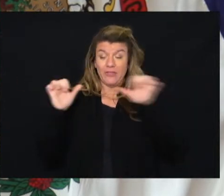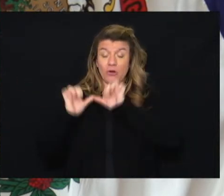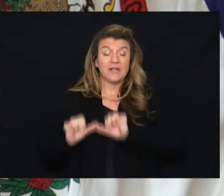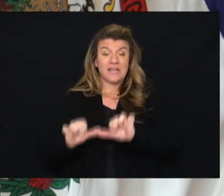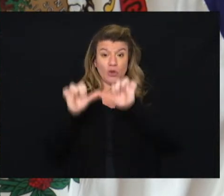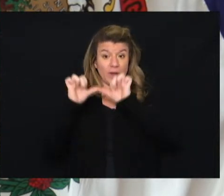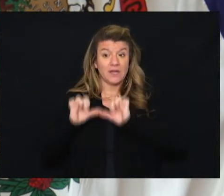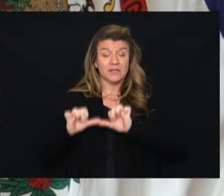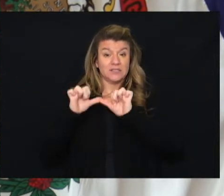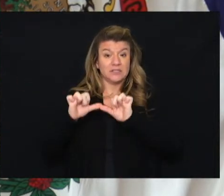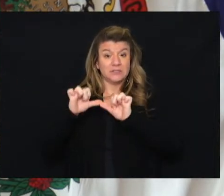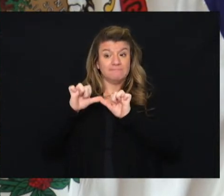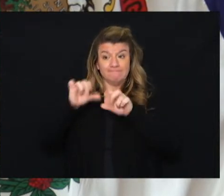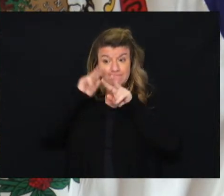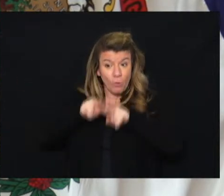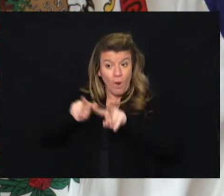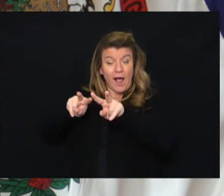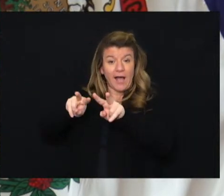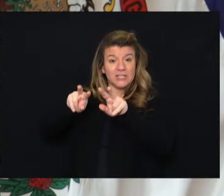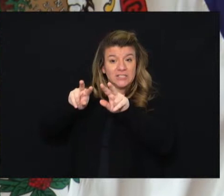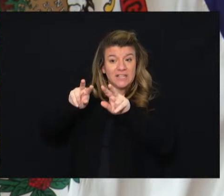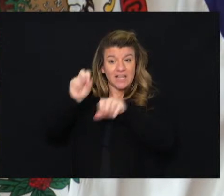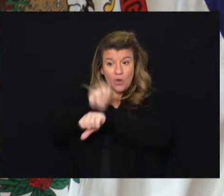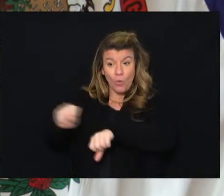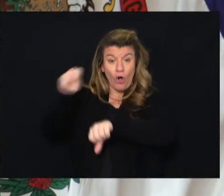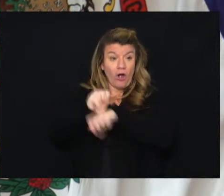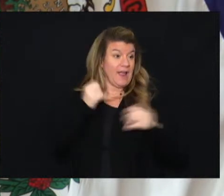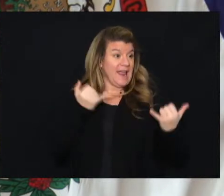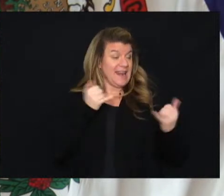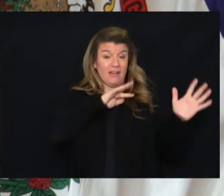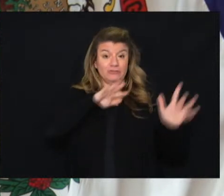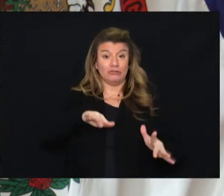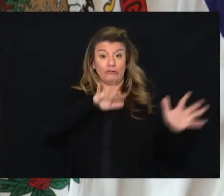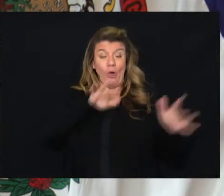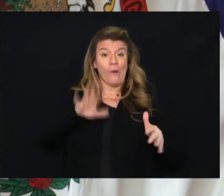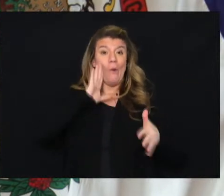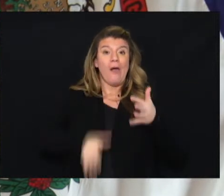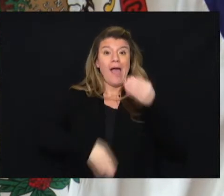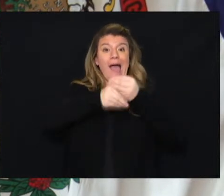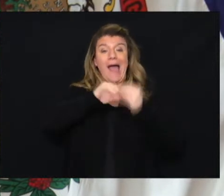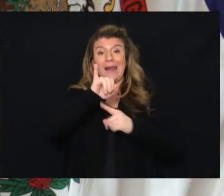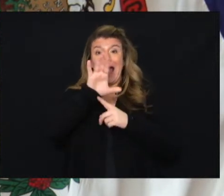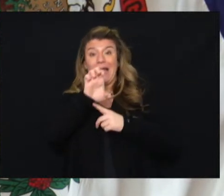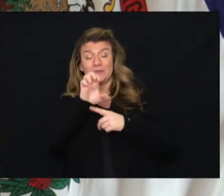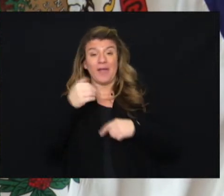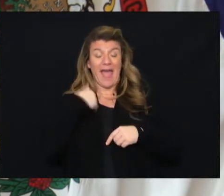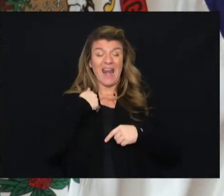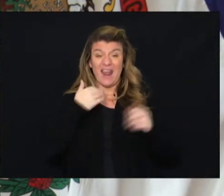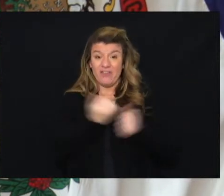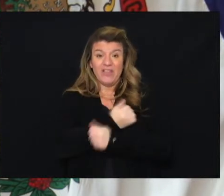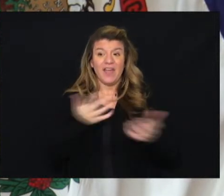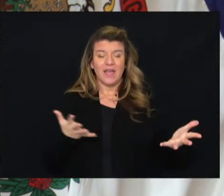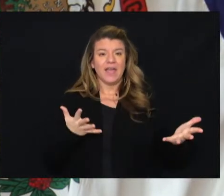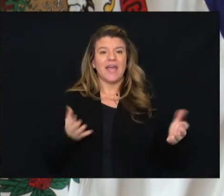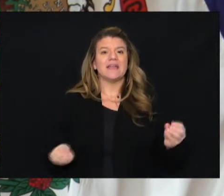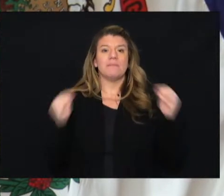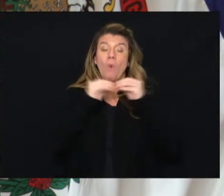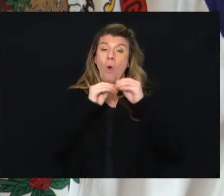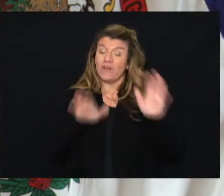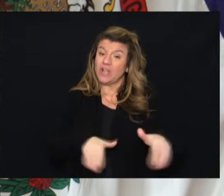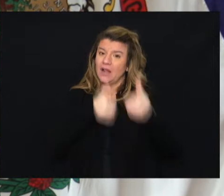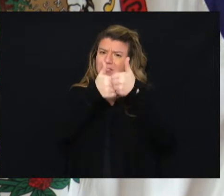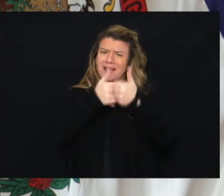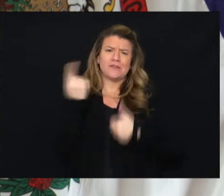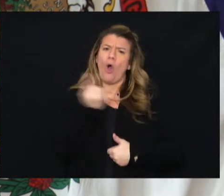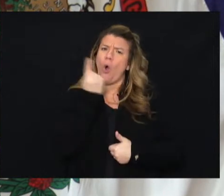continuing to stay on top of them. As it continues to snow, and with a little bit of ice and everything that we had and everything, it's more of a challenge. It's